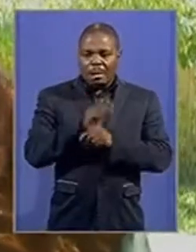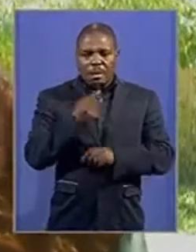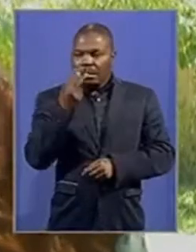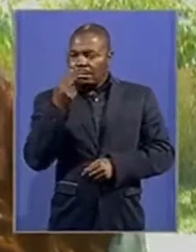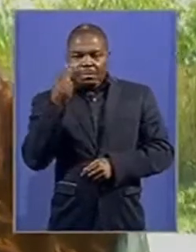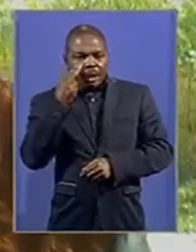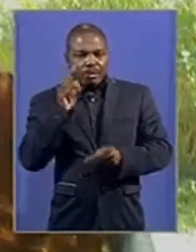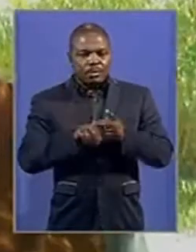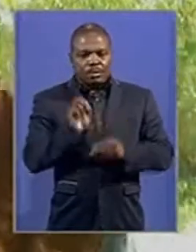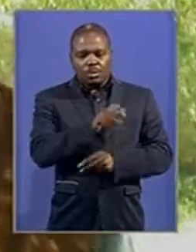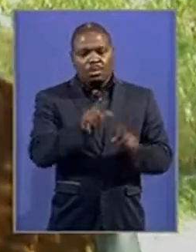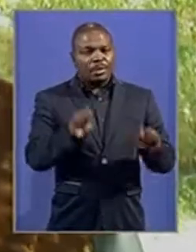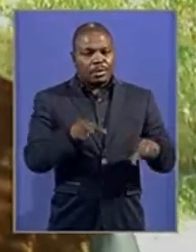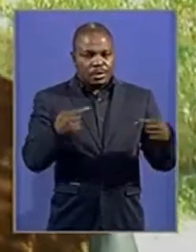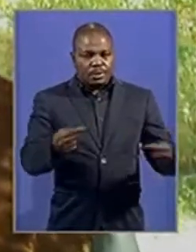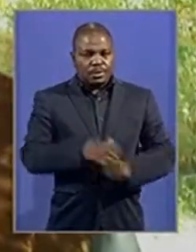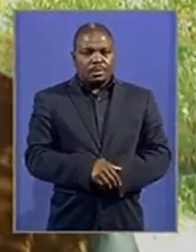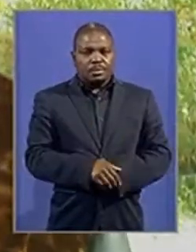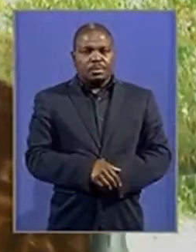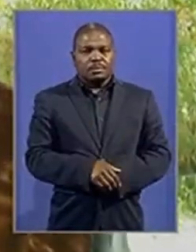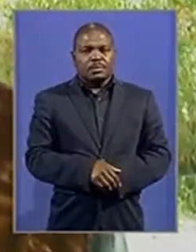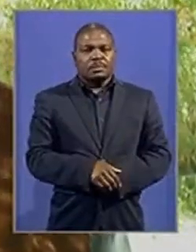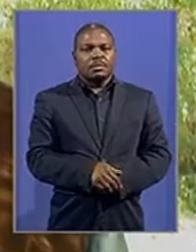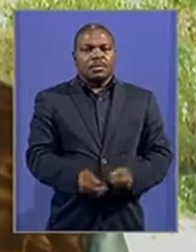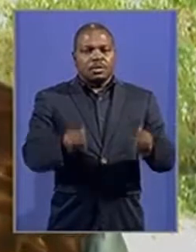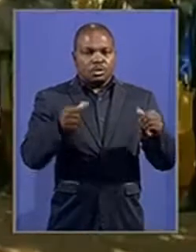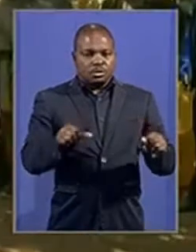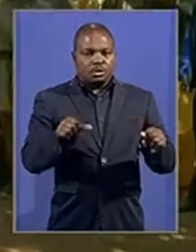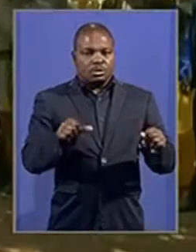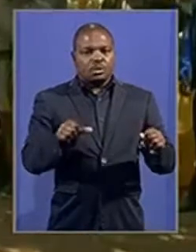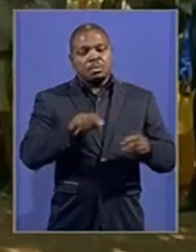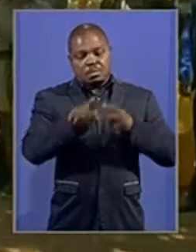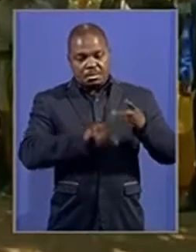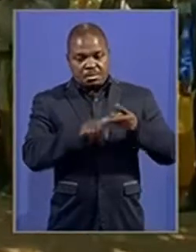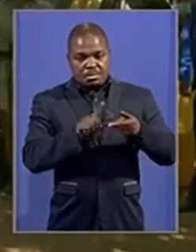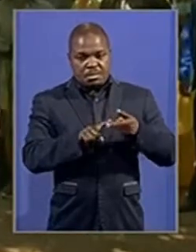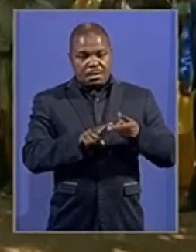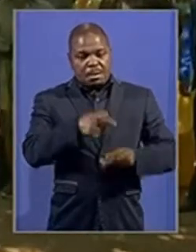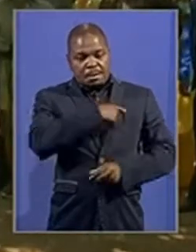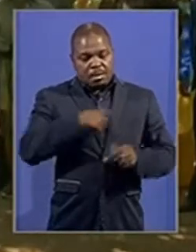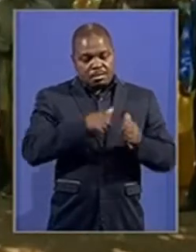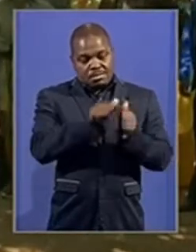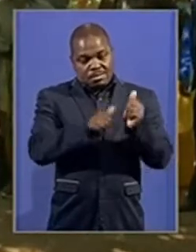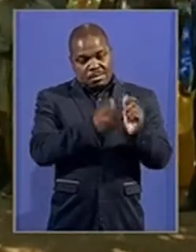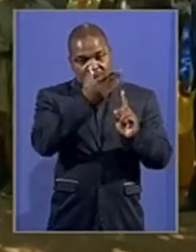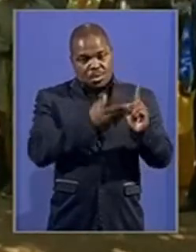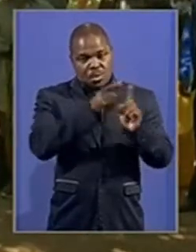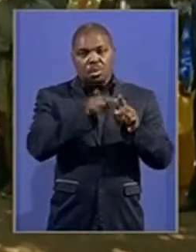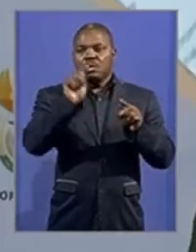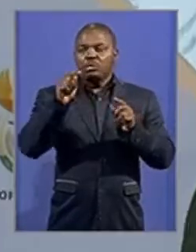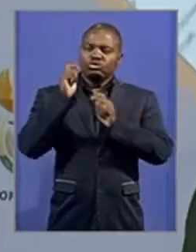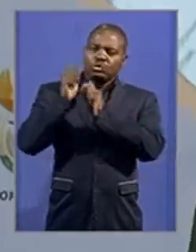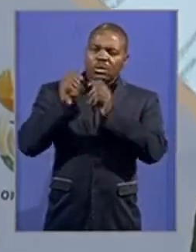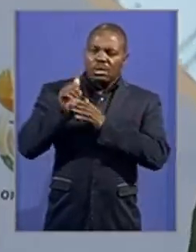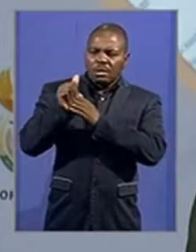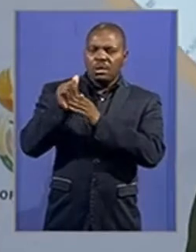go jelengwe ga bana madi a go duelwa sepalangwa. Ka fa go jelengwe motlatsa moporesidente o kopane le baeteledipele ba setso